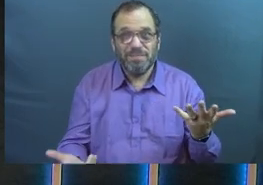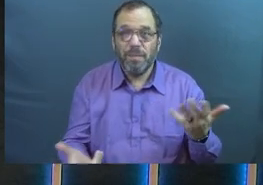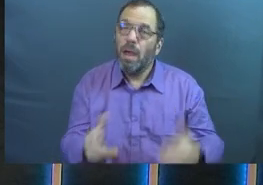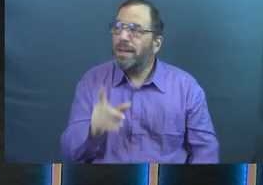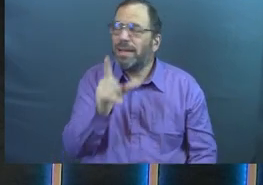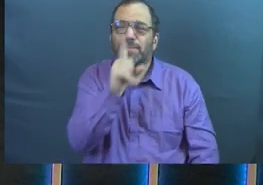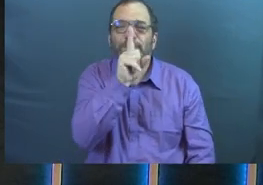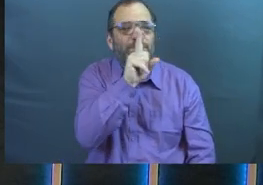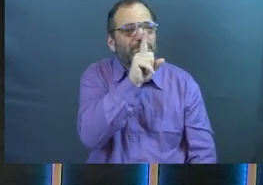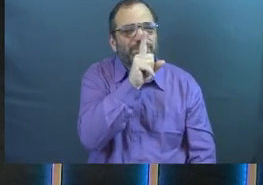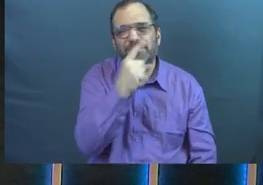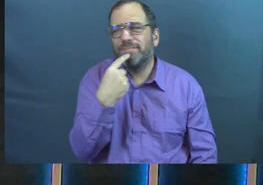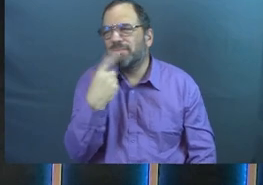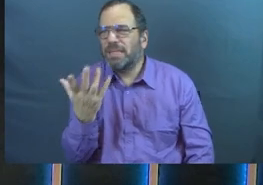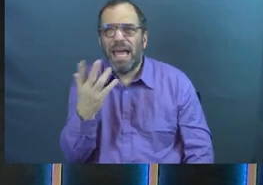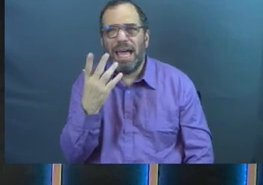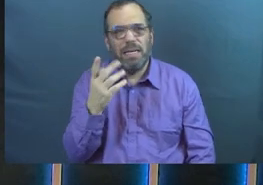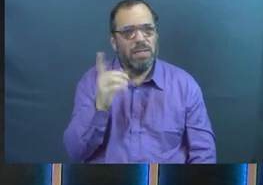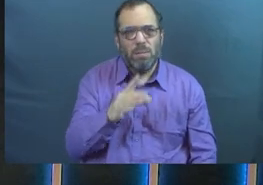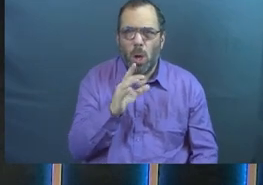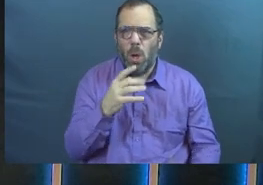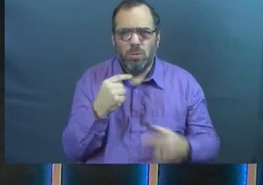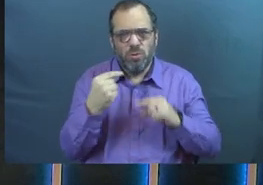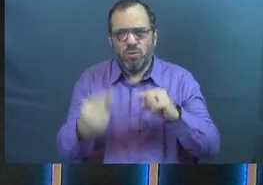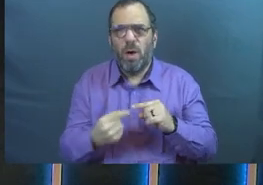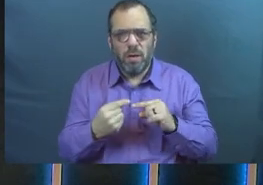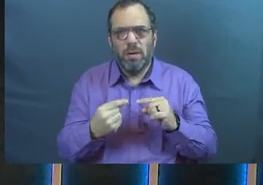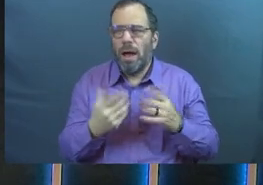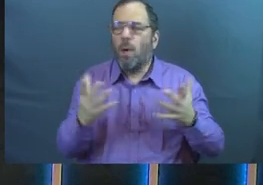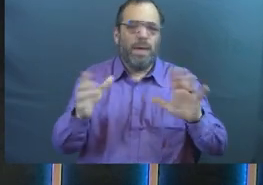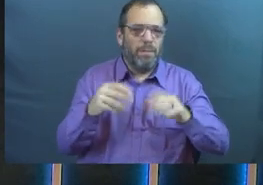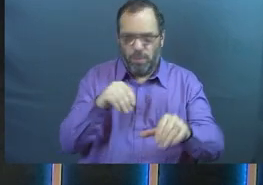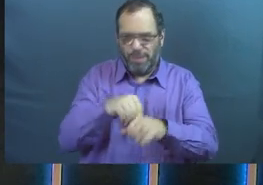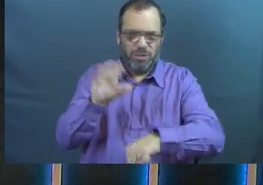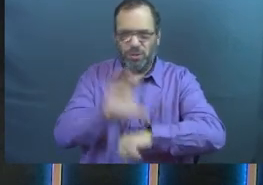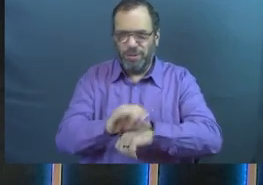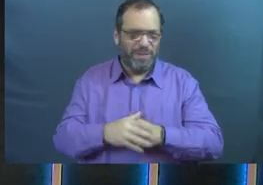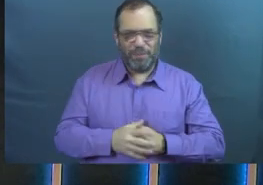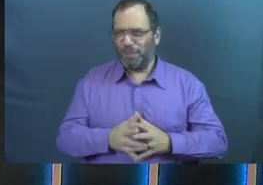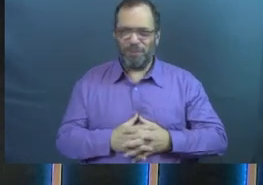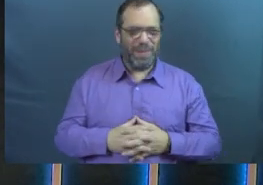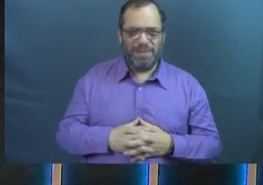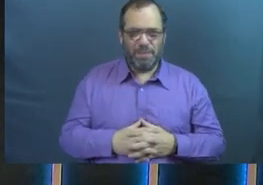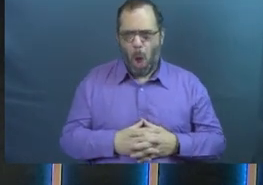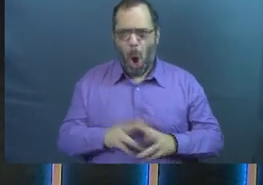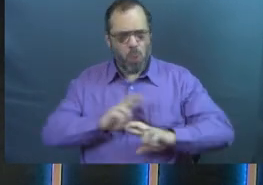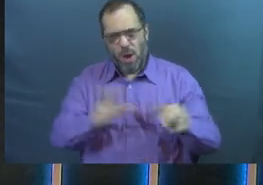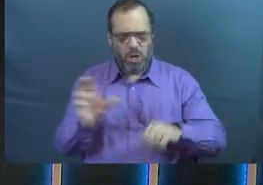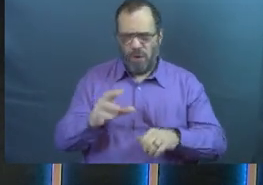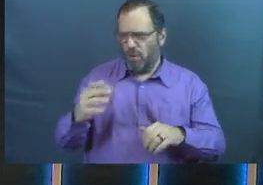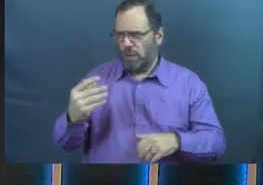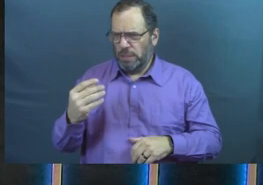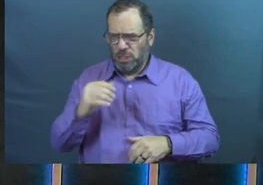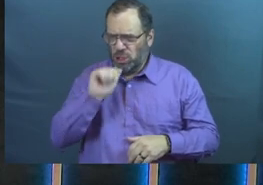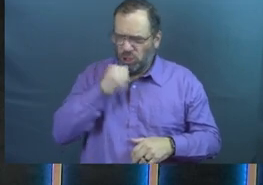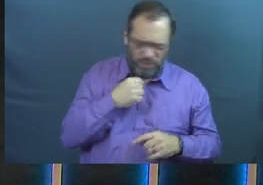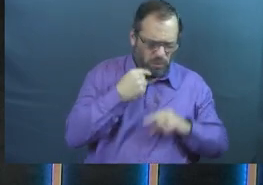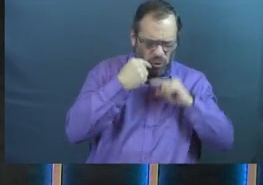And I'm not saying everything's supposed to be a struggle. Right? Like here we are in church and like, you should be ready for